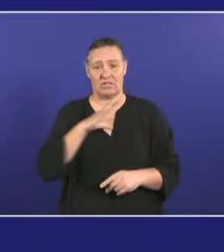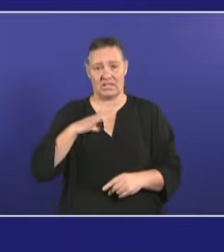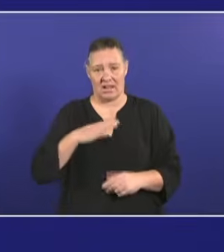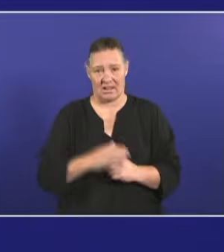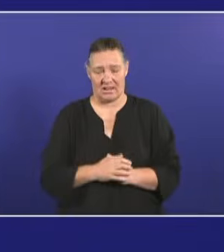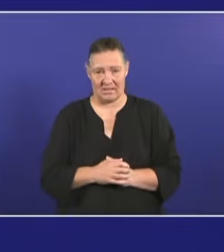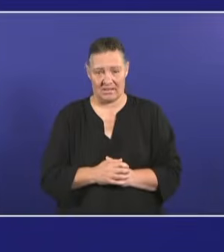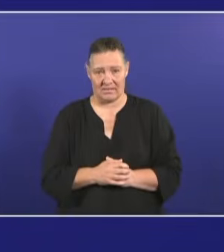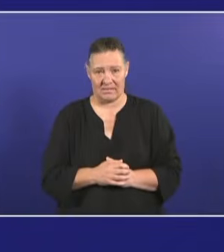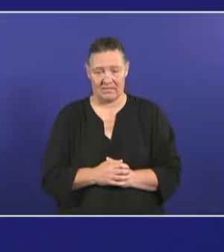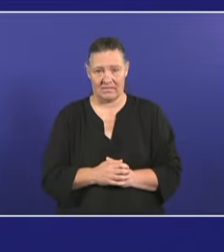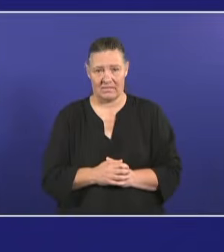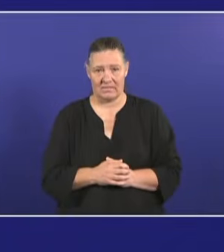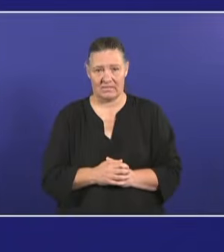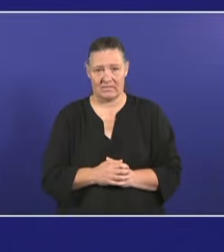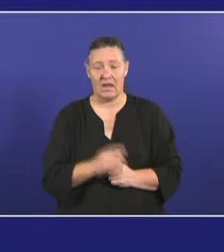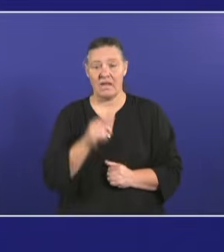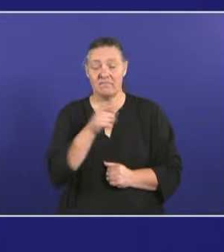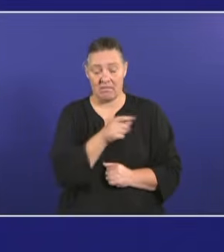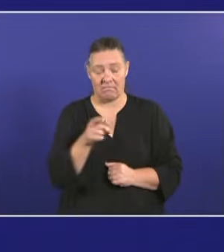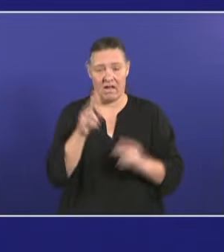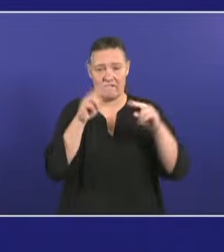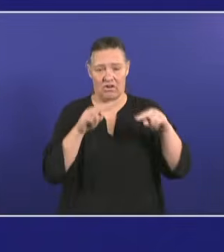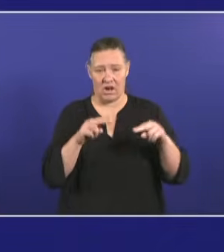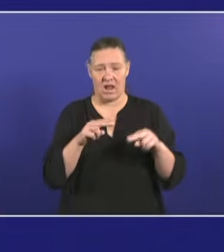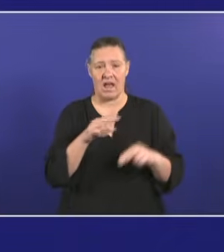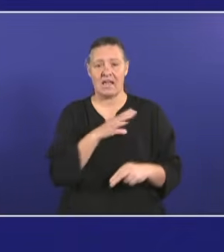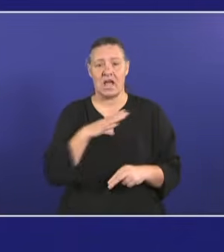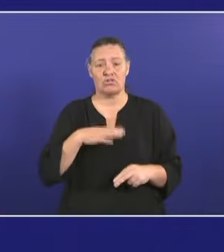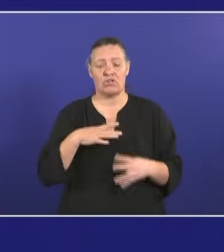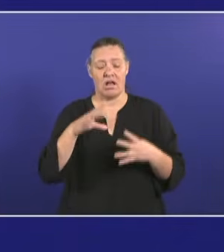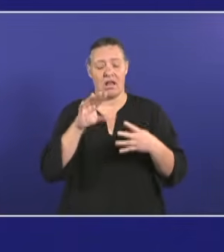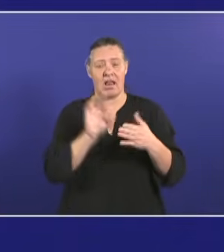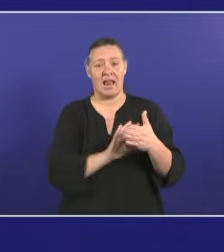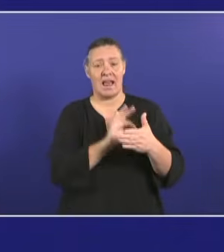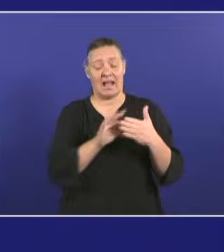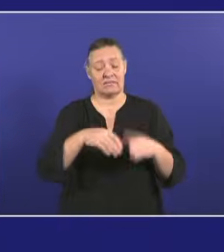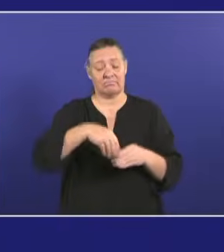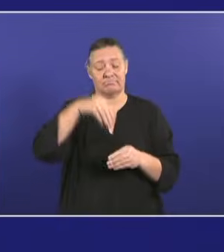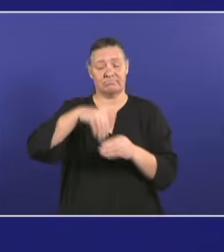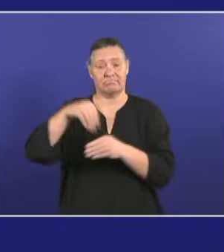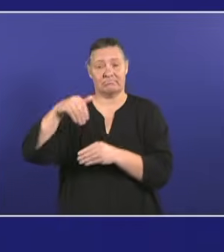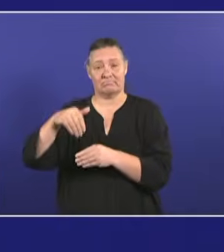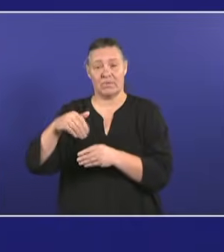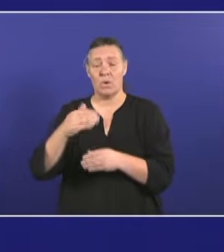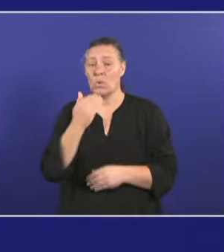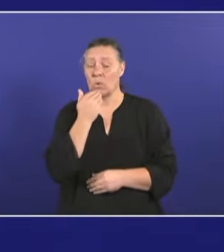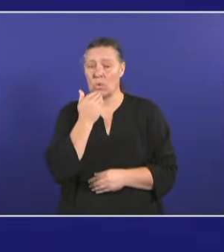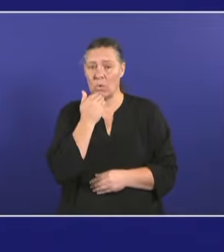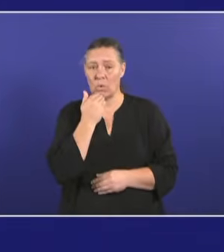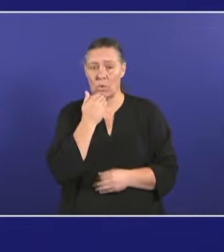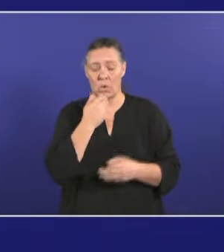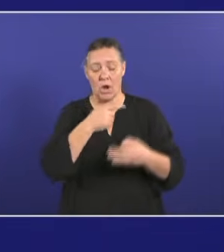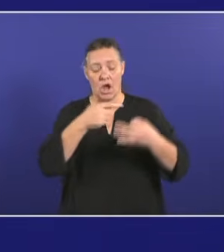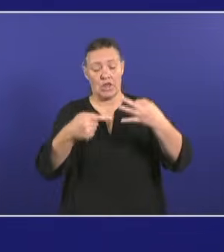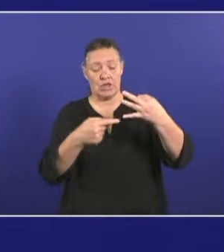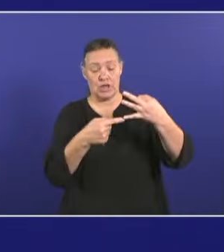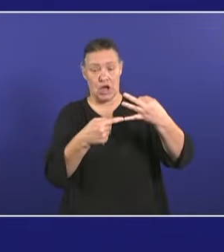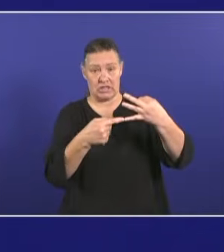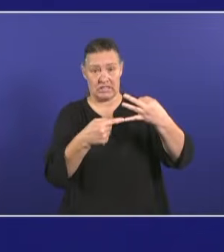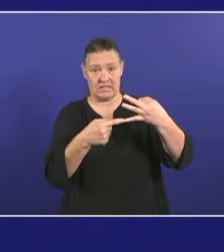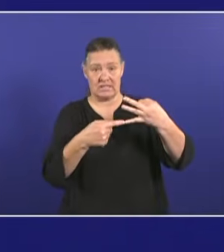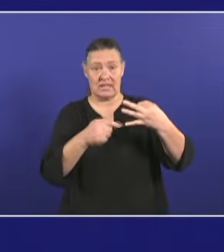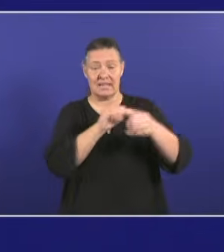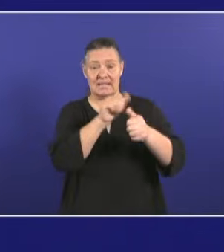And the Federal Council has elected the following. They are in the order of the 3rd